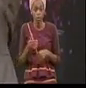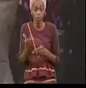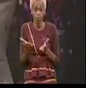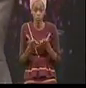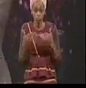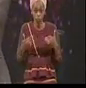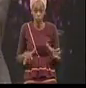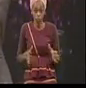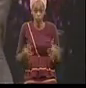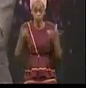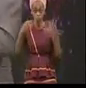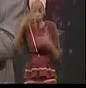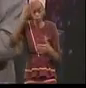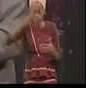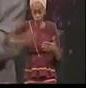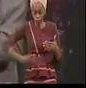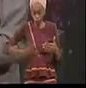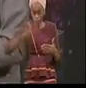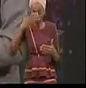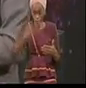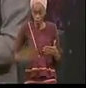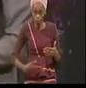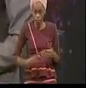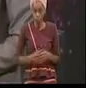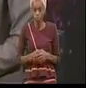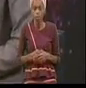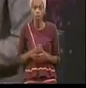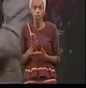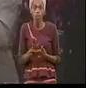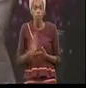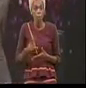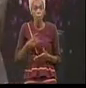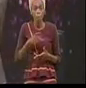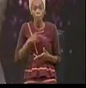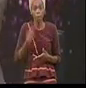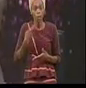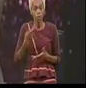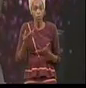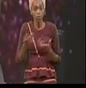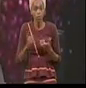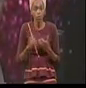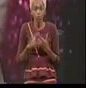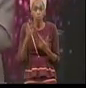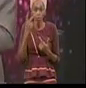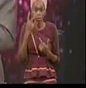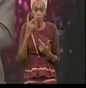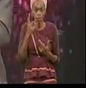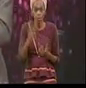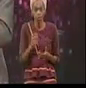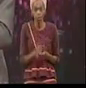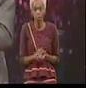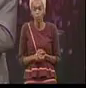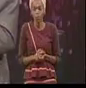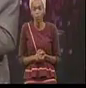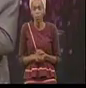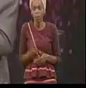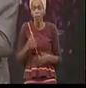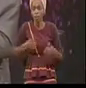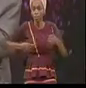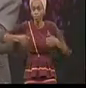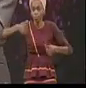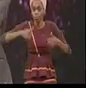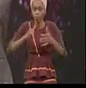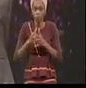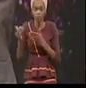come to the front of the auditorium. Some of our pastors will attend to you. The vehicle that brought you will wait for